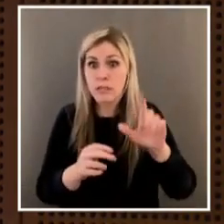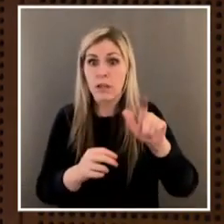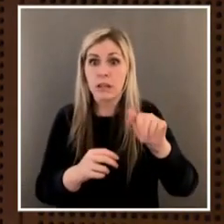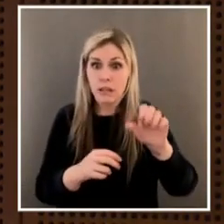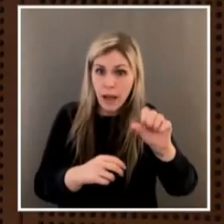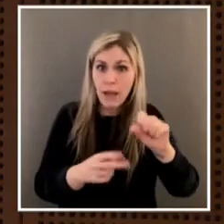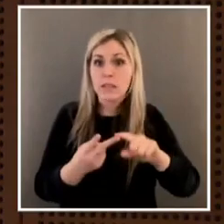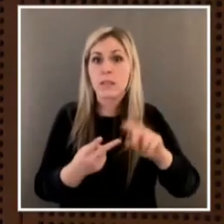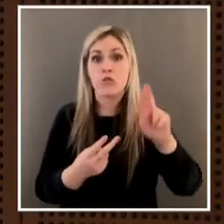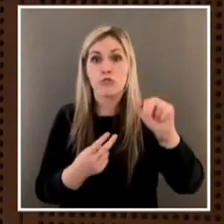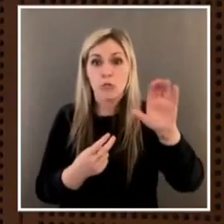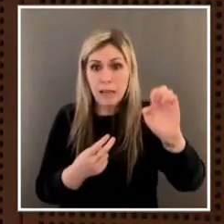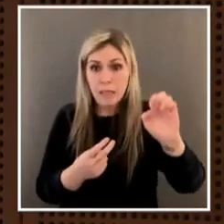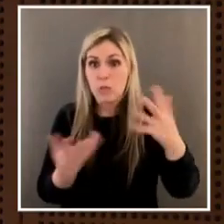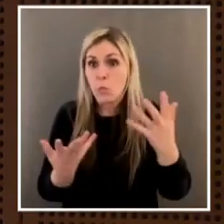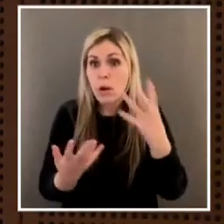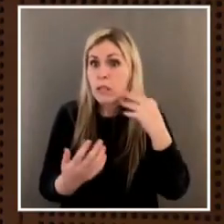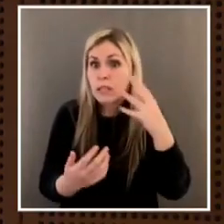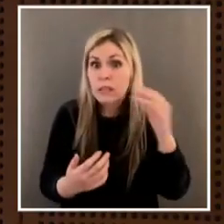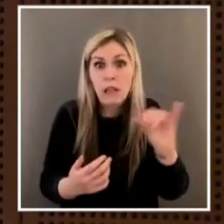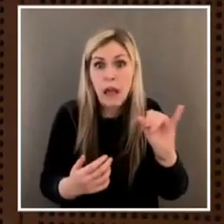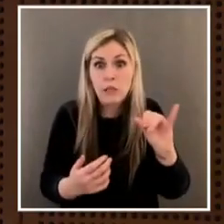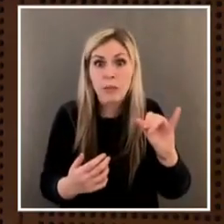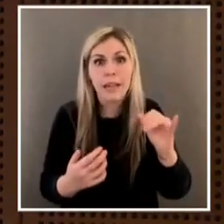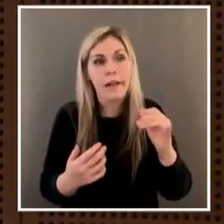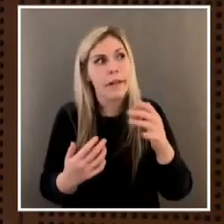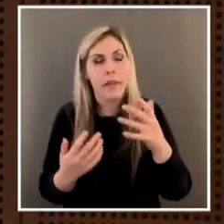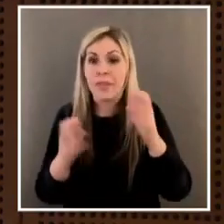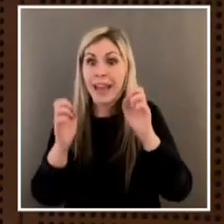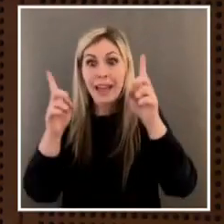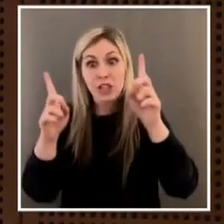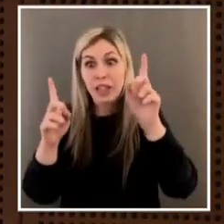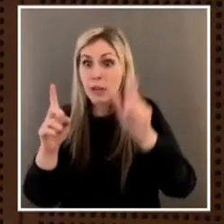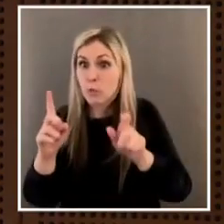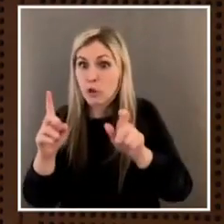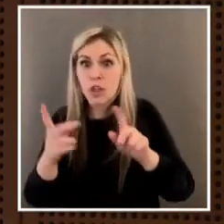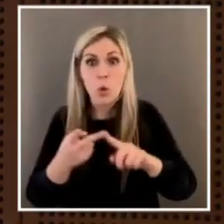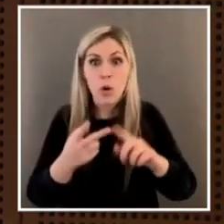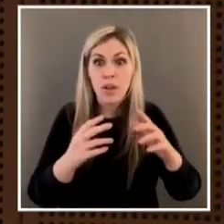what it's like to be the educated one or to be the less educated one.